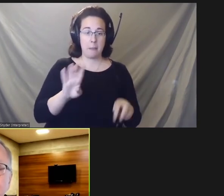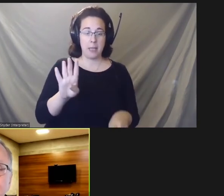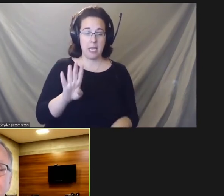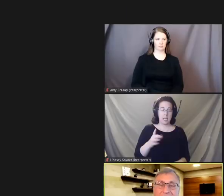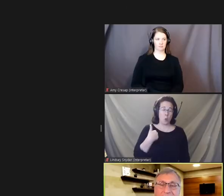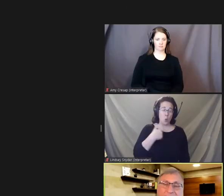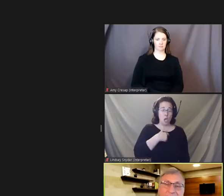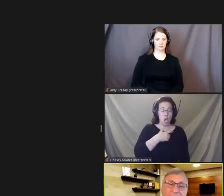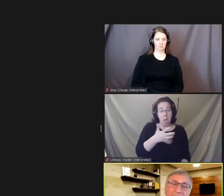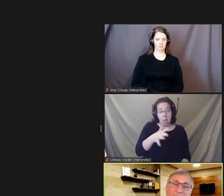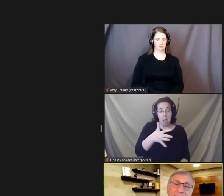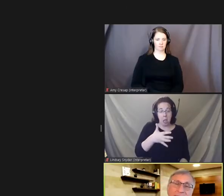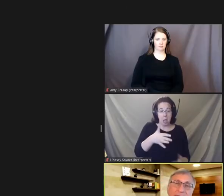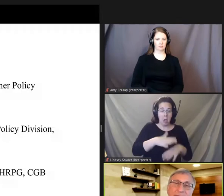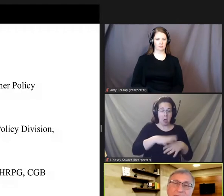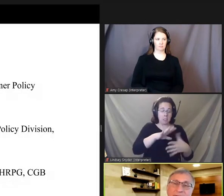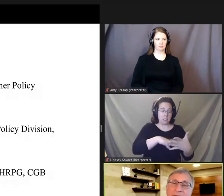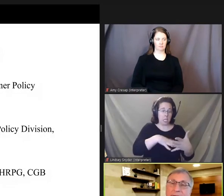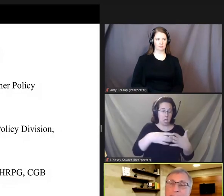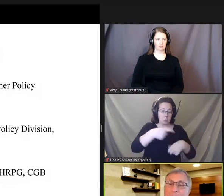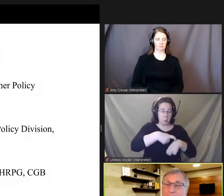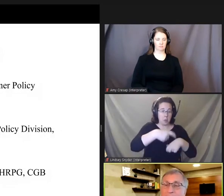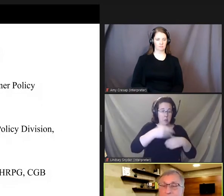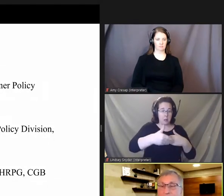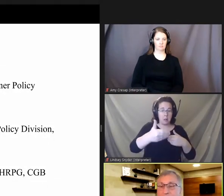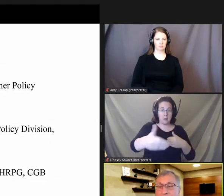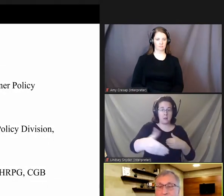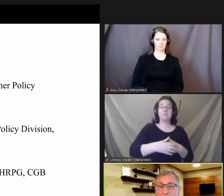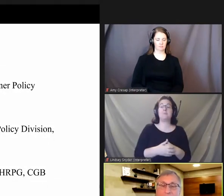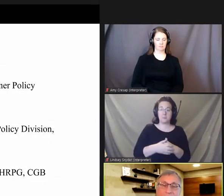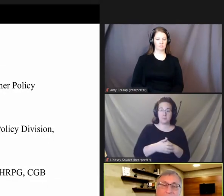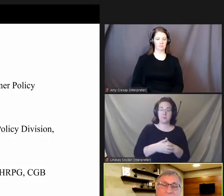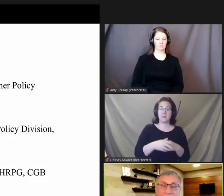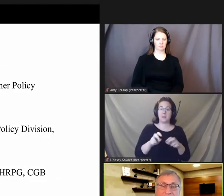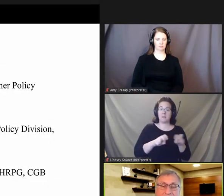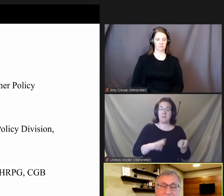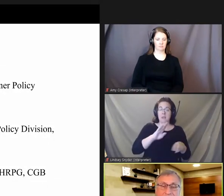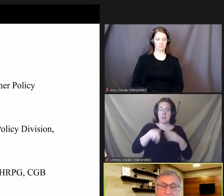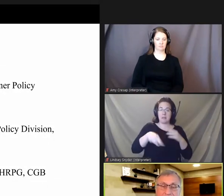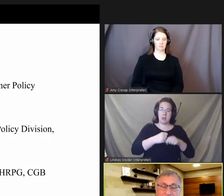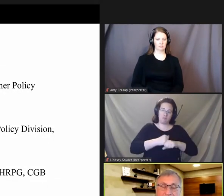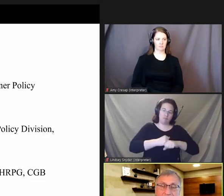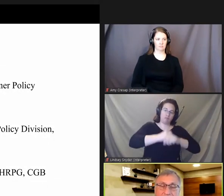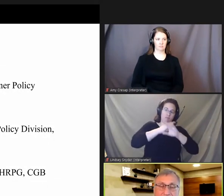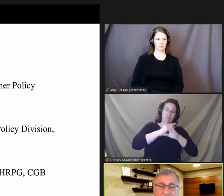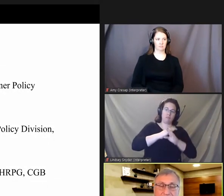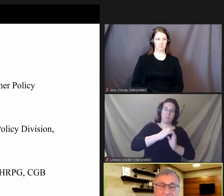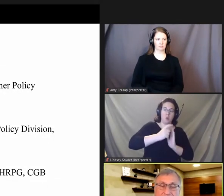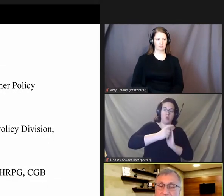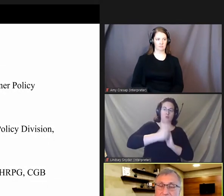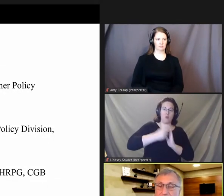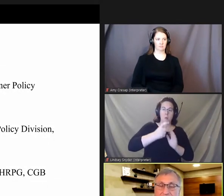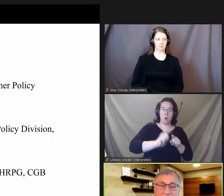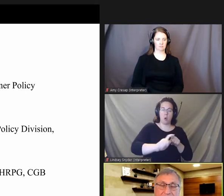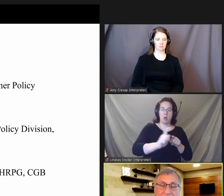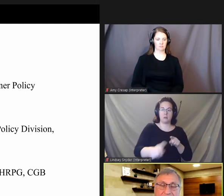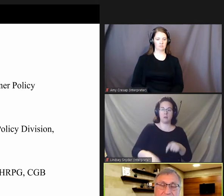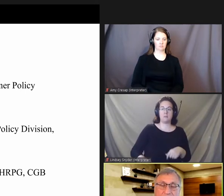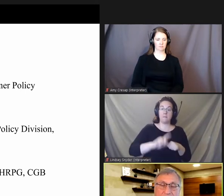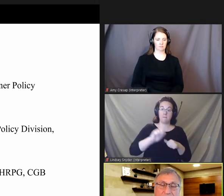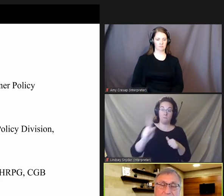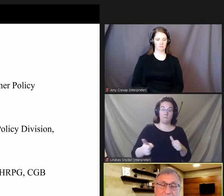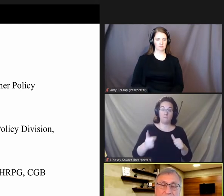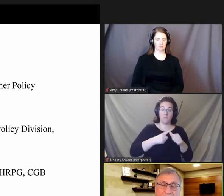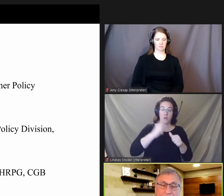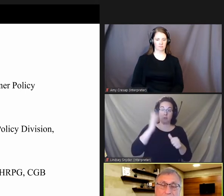schedule. So this is on combating robocalls. And the first